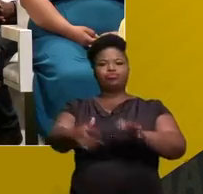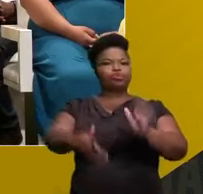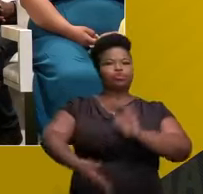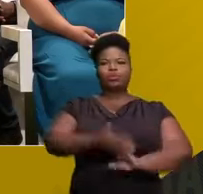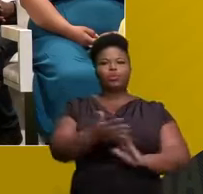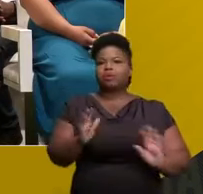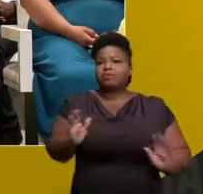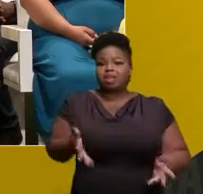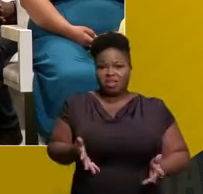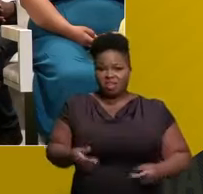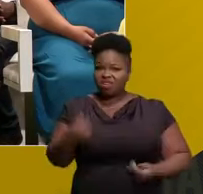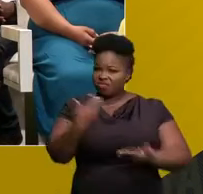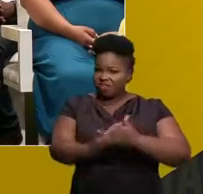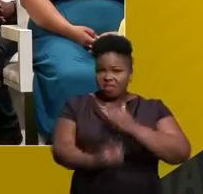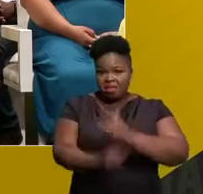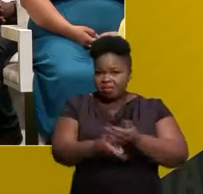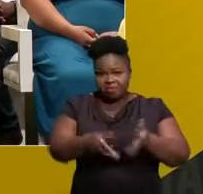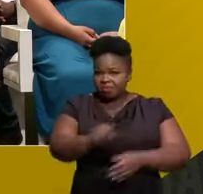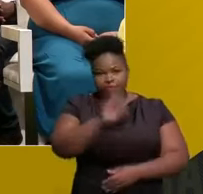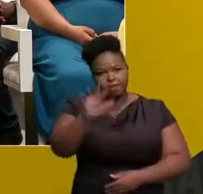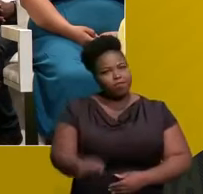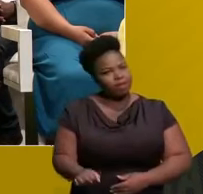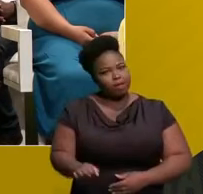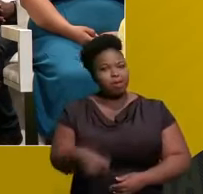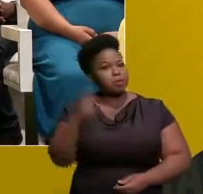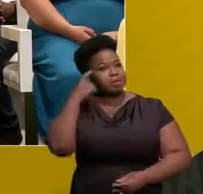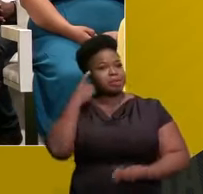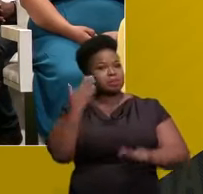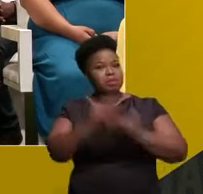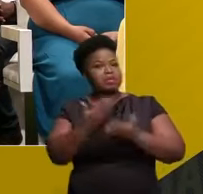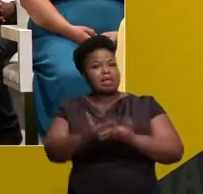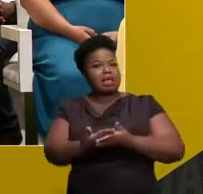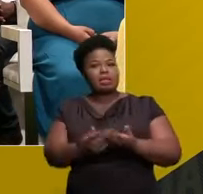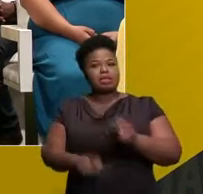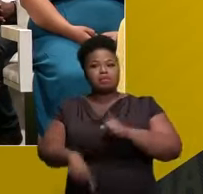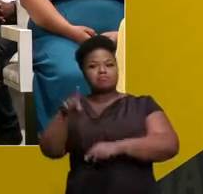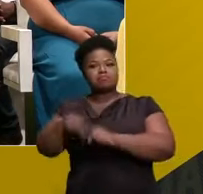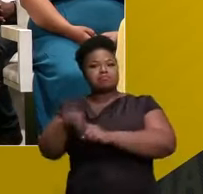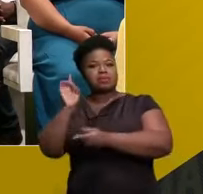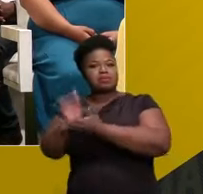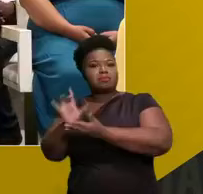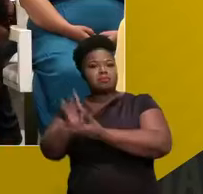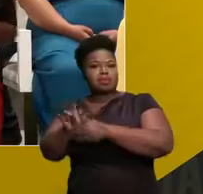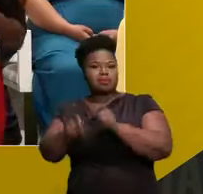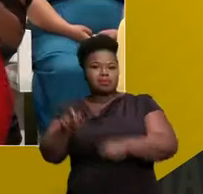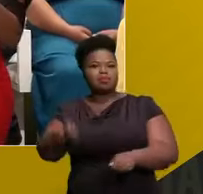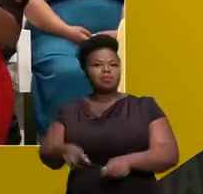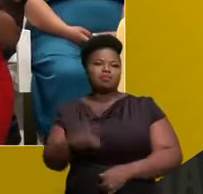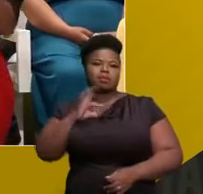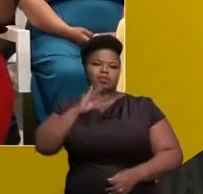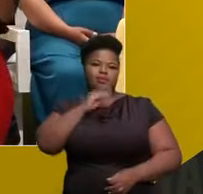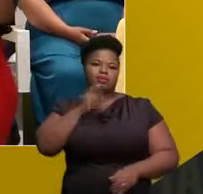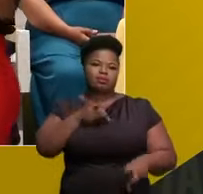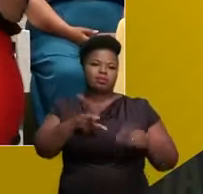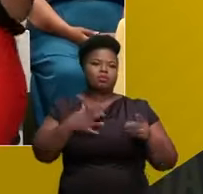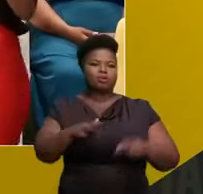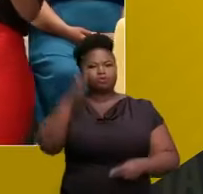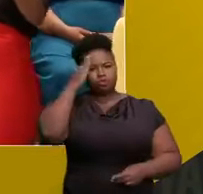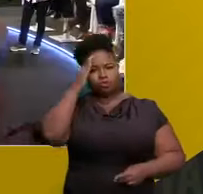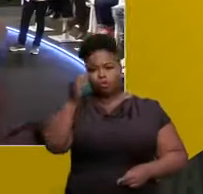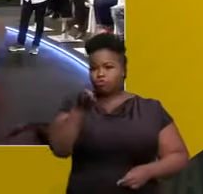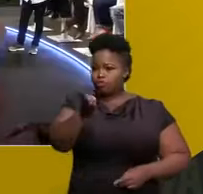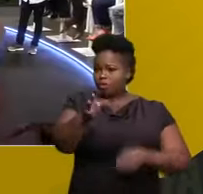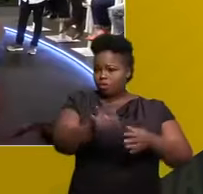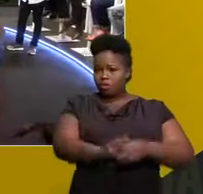Usepile. Can we bring something like that to South Africa? Will it take away jobs? And that's what we're going to be talking about. Lohono Mugadeli Tsara Nyoko Chivagorna. When in now,